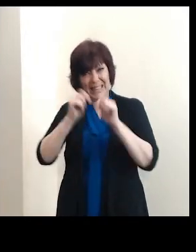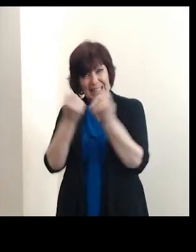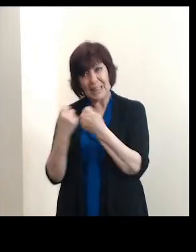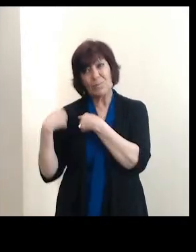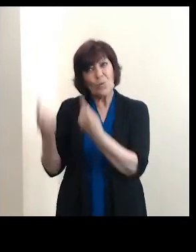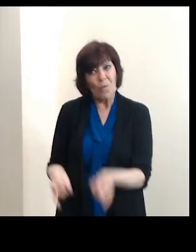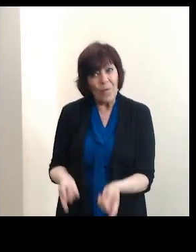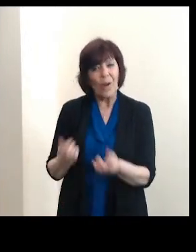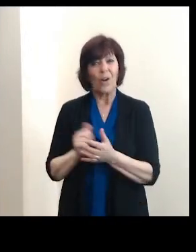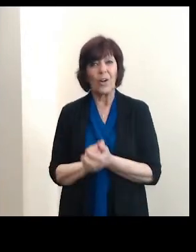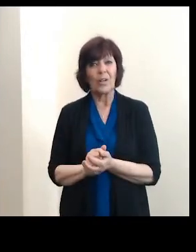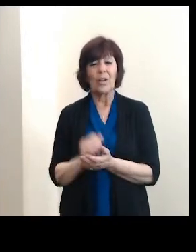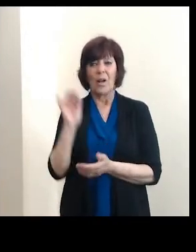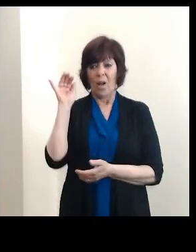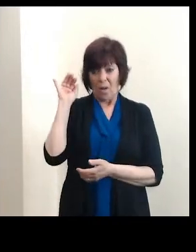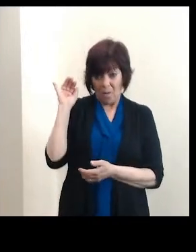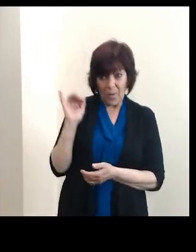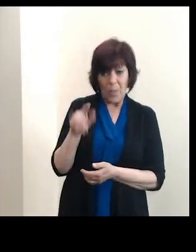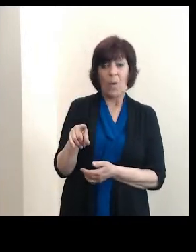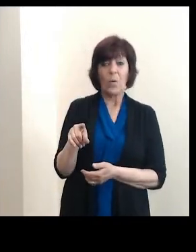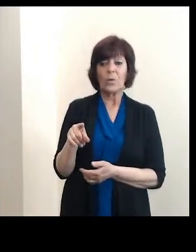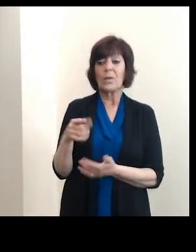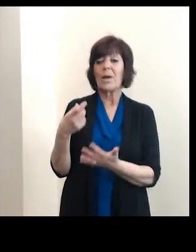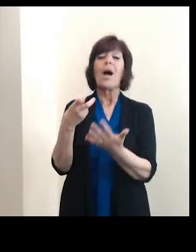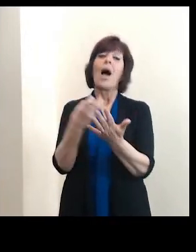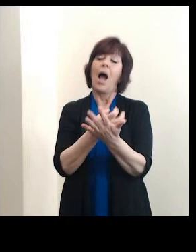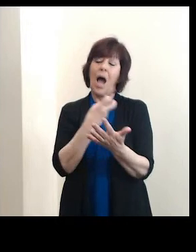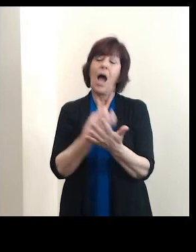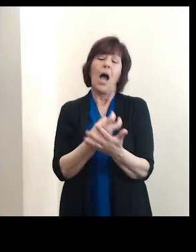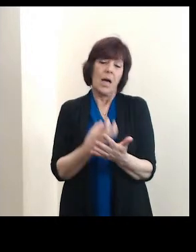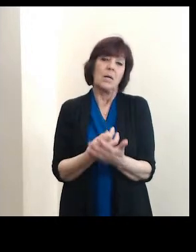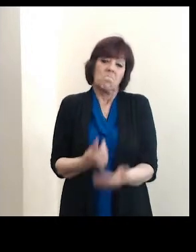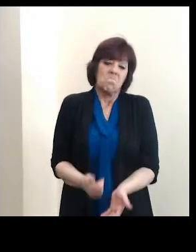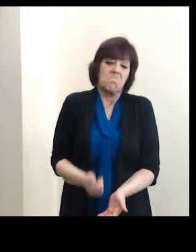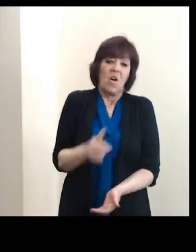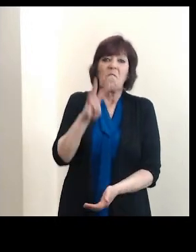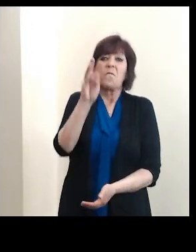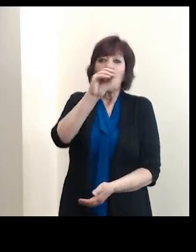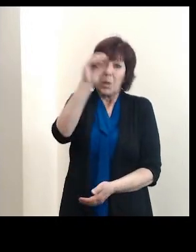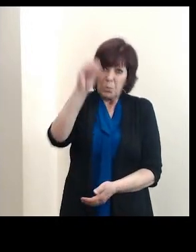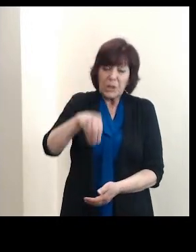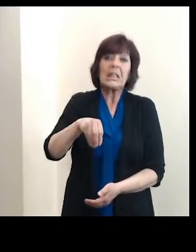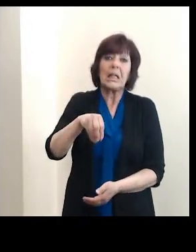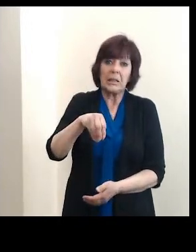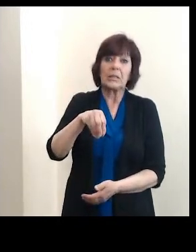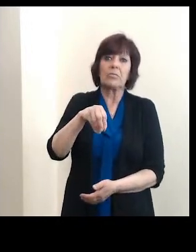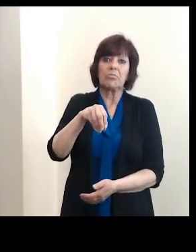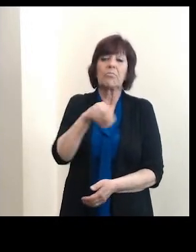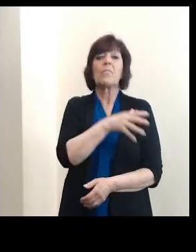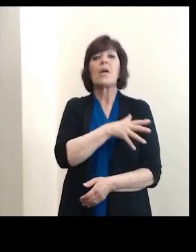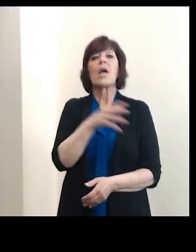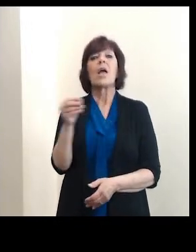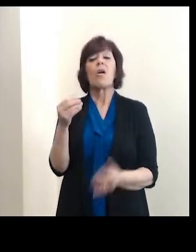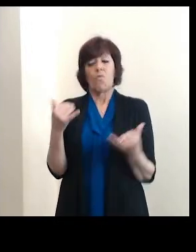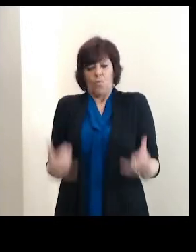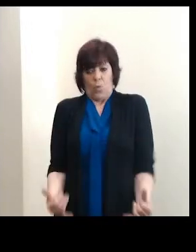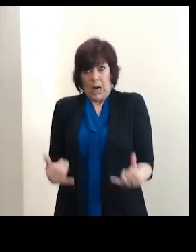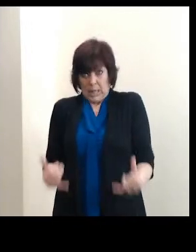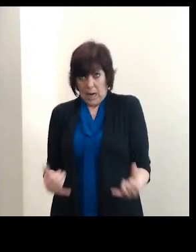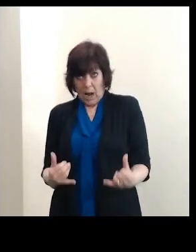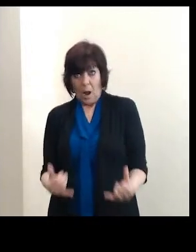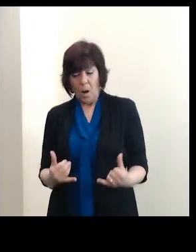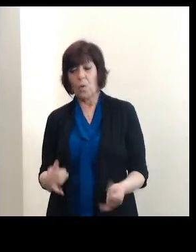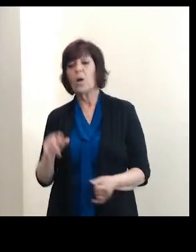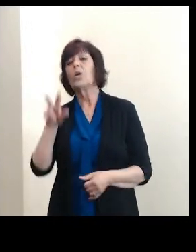far. Of those, hockey accounted for about 40%. And then of right now, there